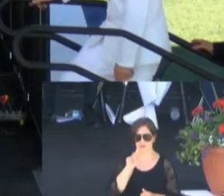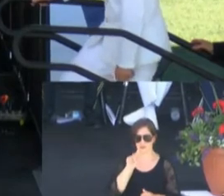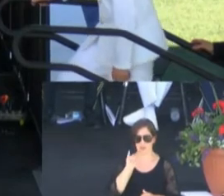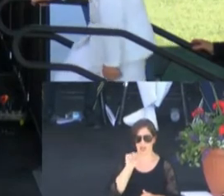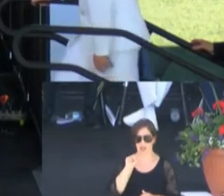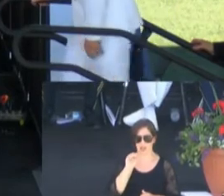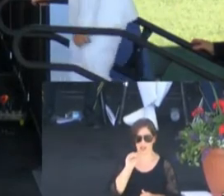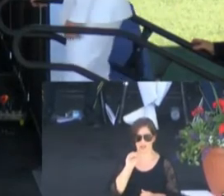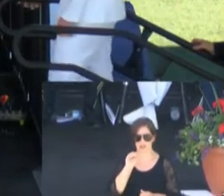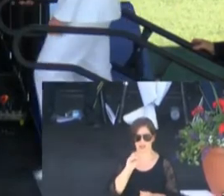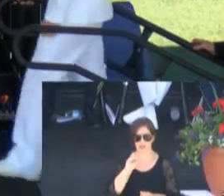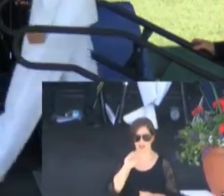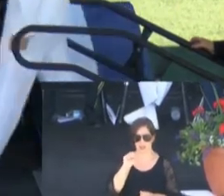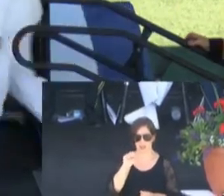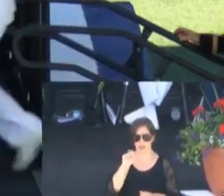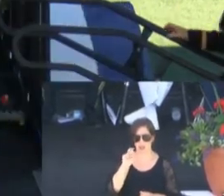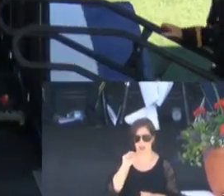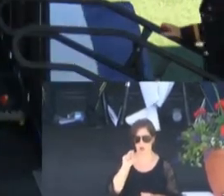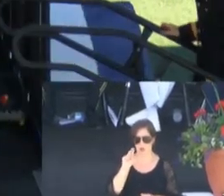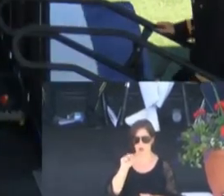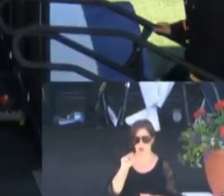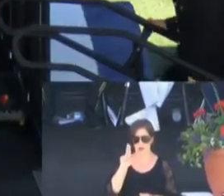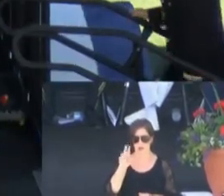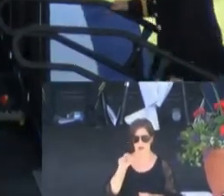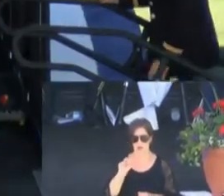Blaze Adam Newman.